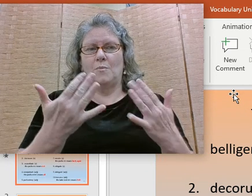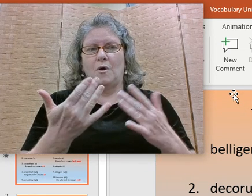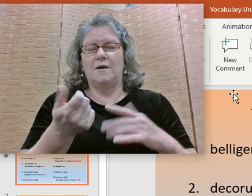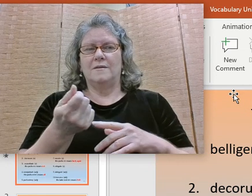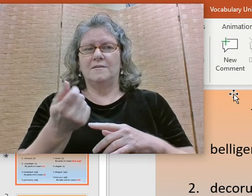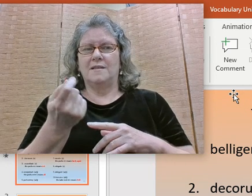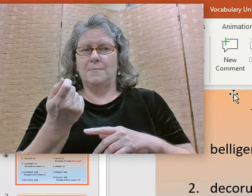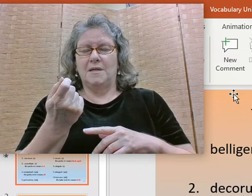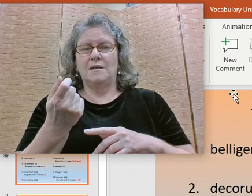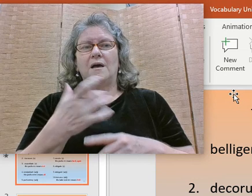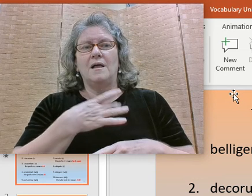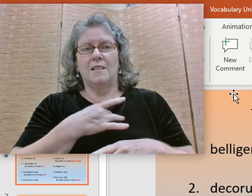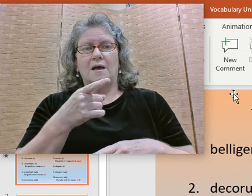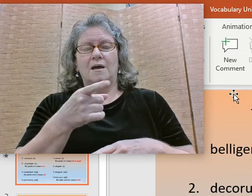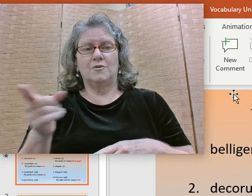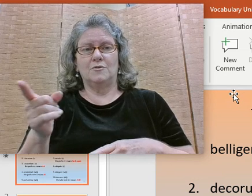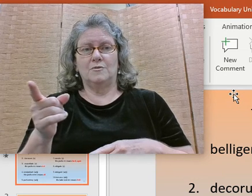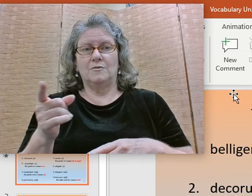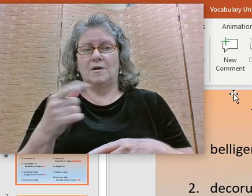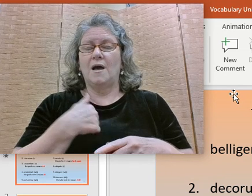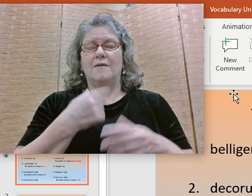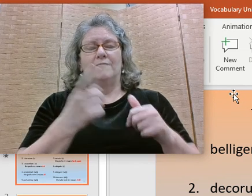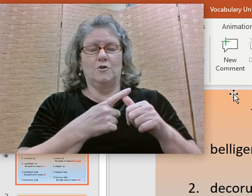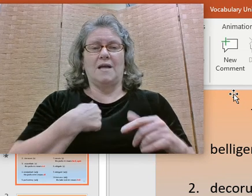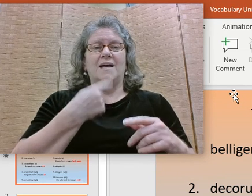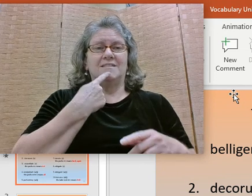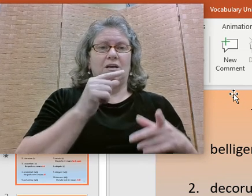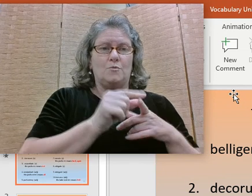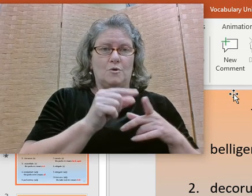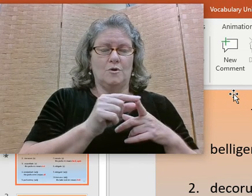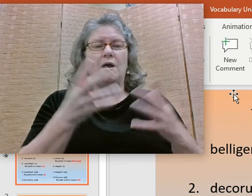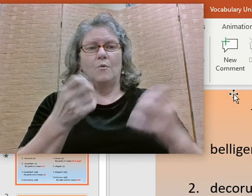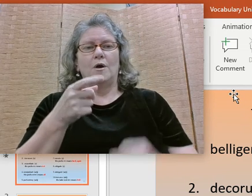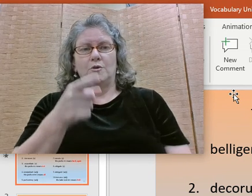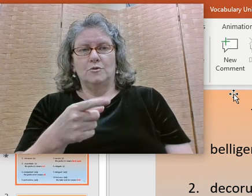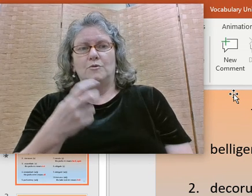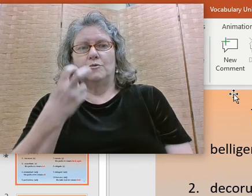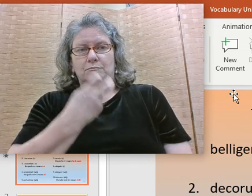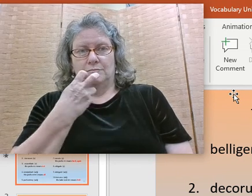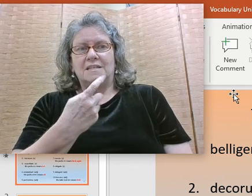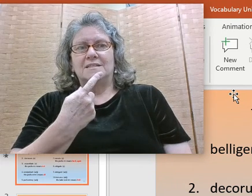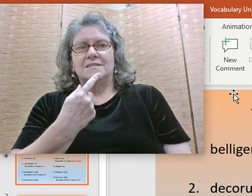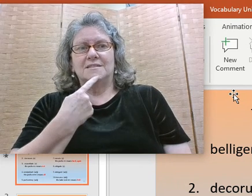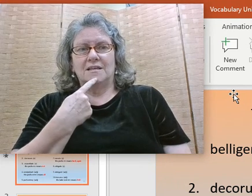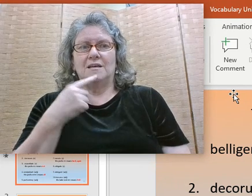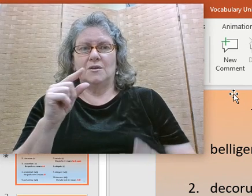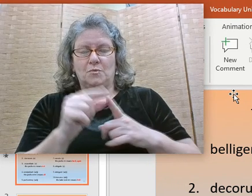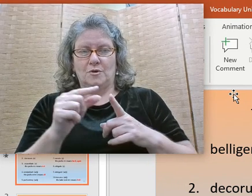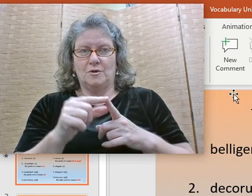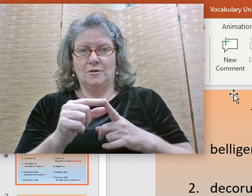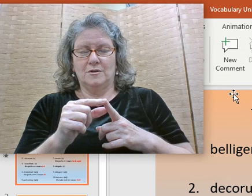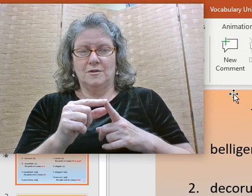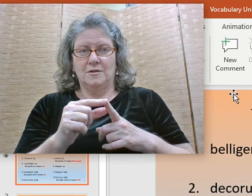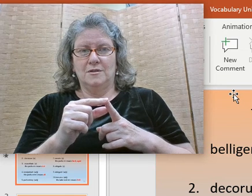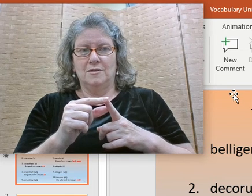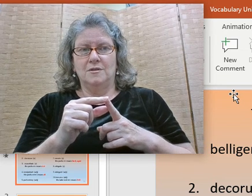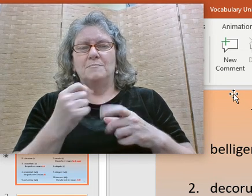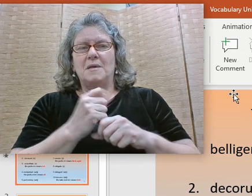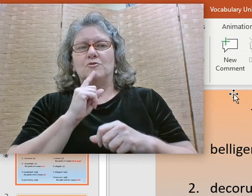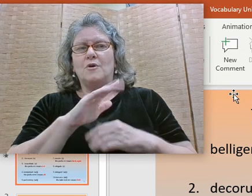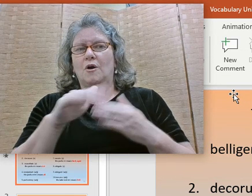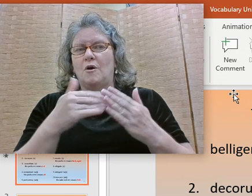two. What I would like you to do is after I say the word, I would like you to pronounce the word out loud, just so we are all